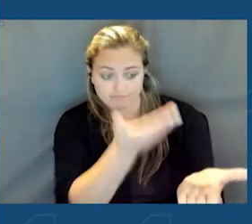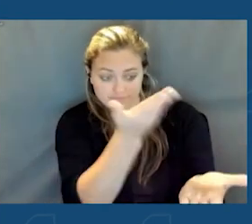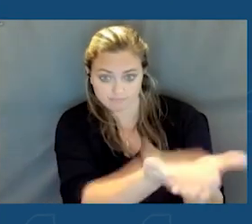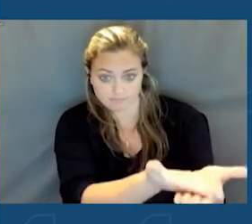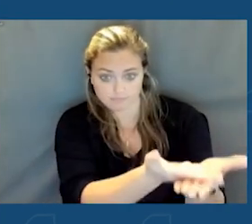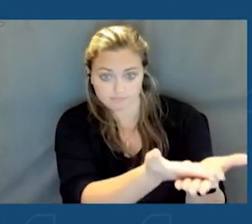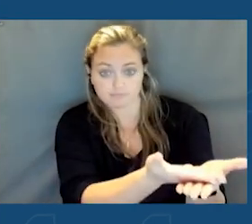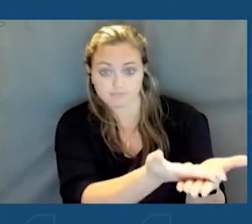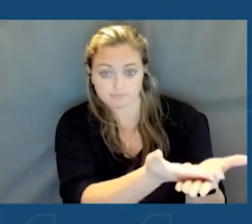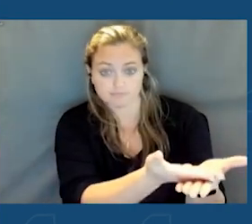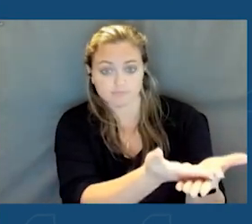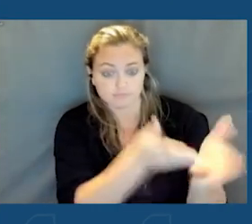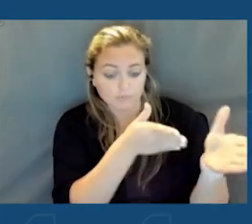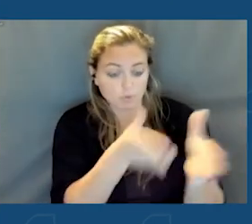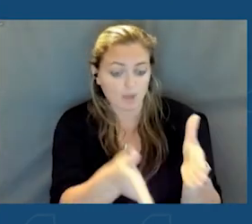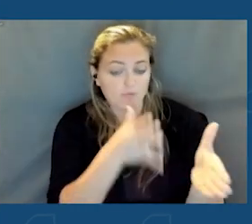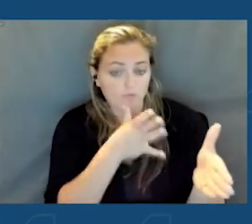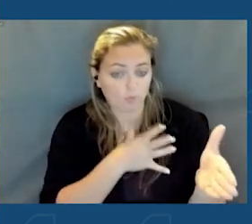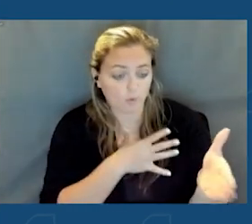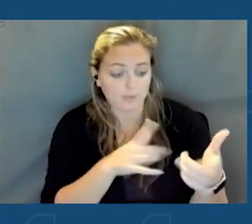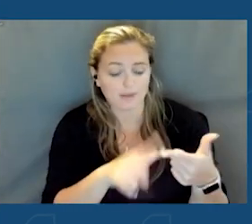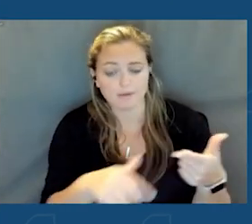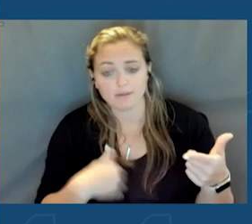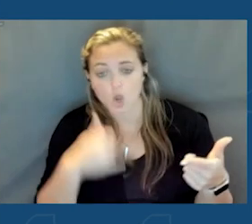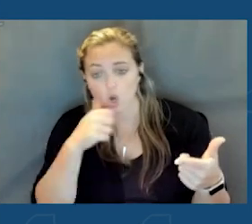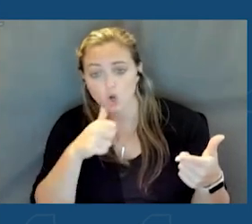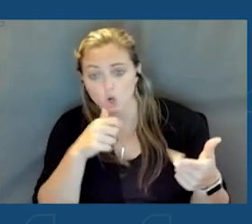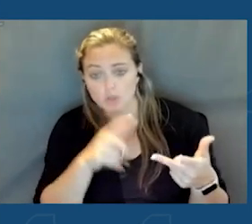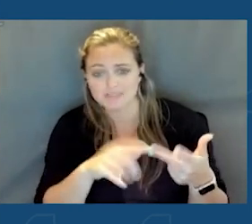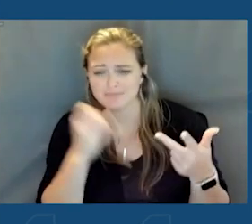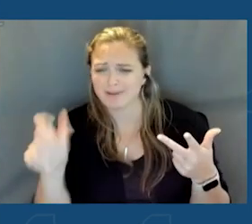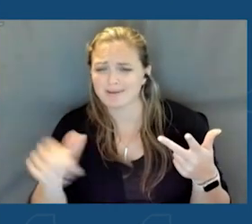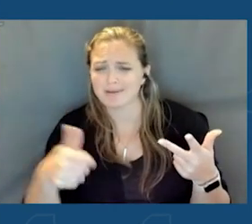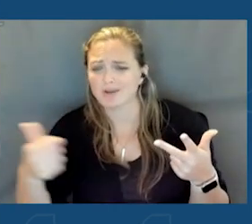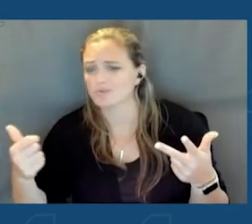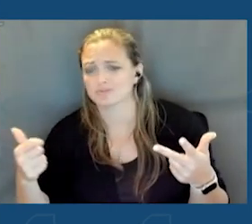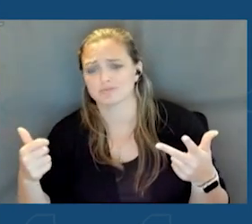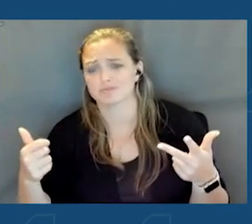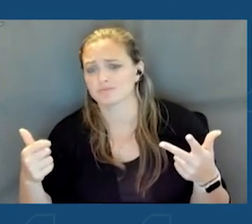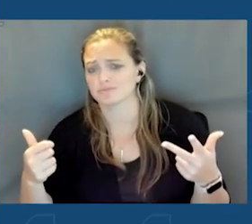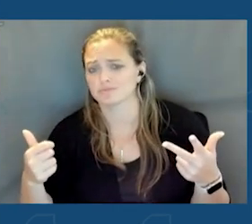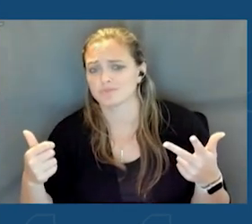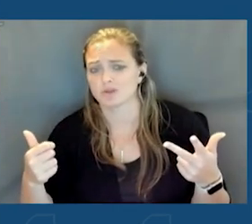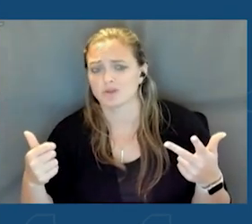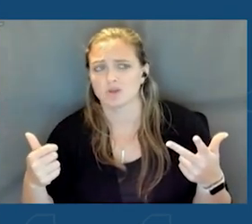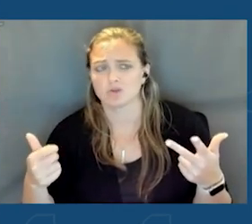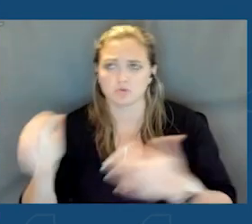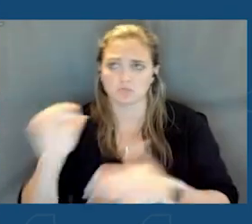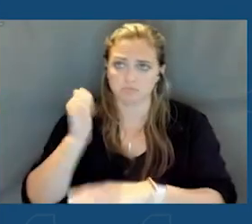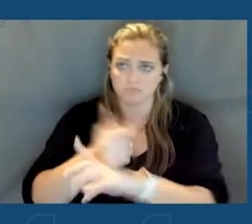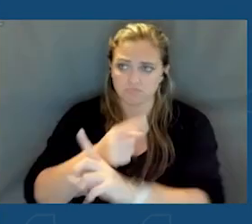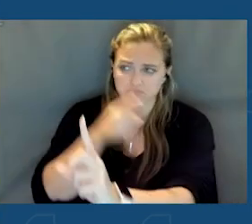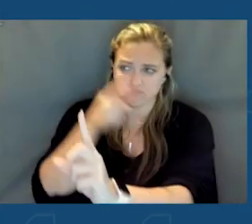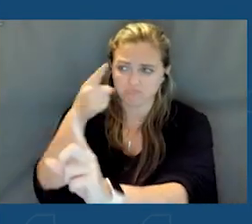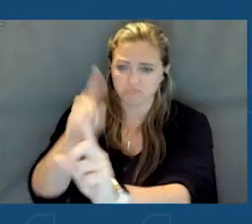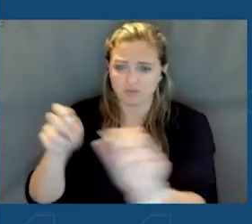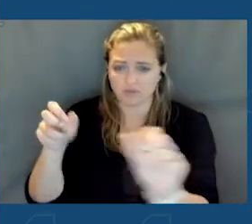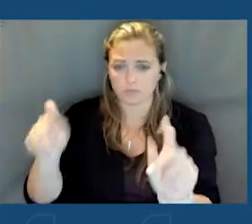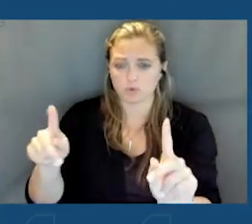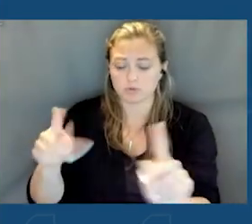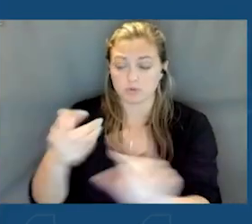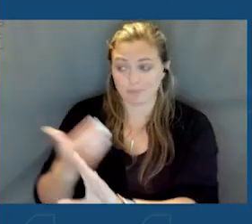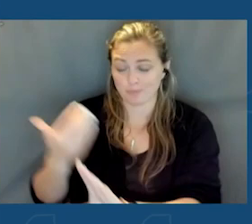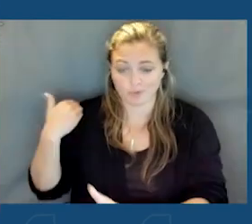women, young girls, and many others to set their sights on opportunities previously